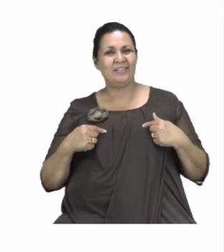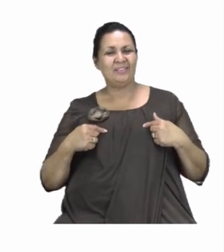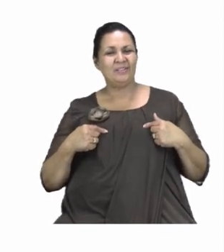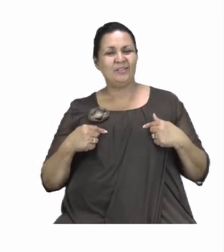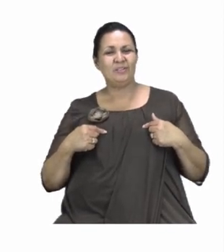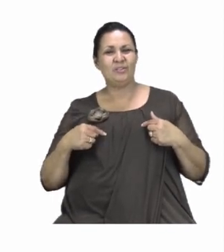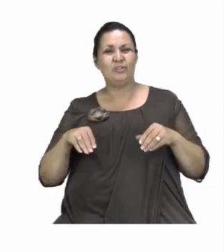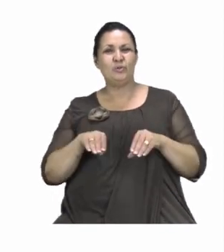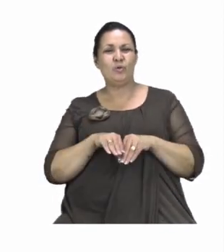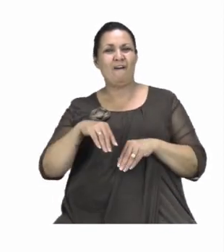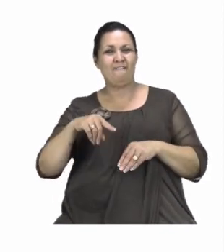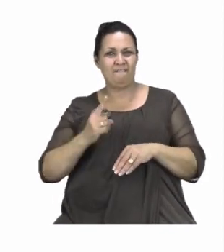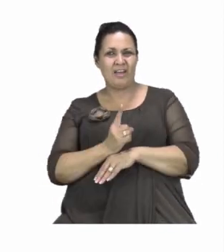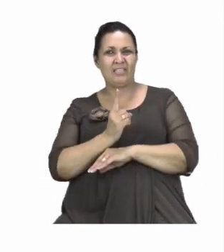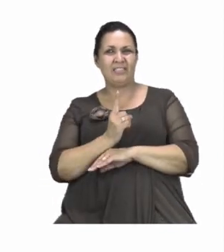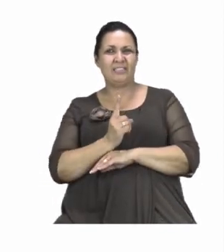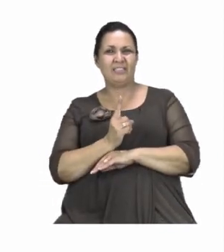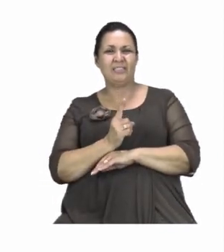first